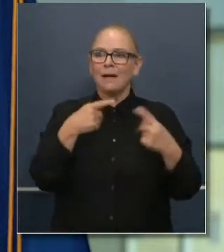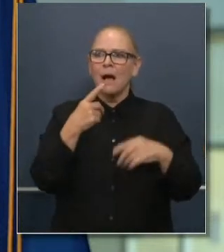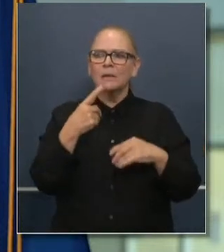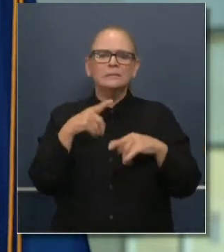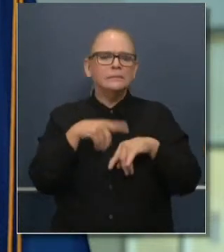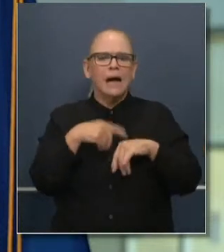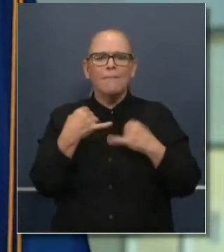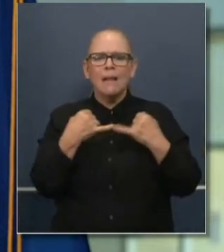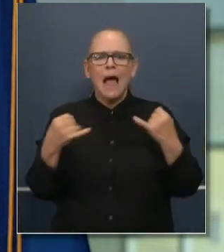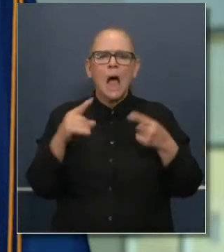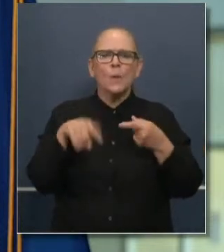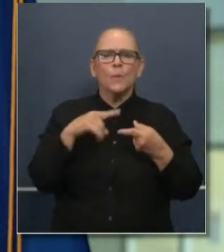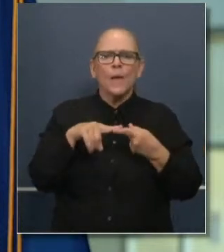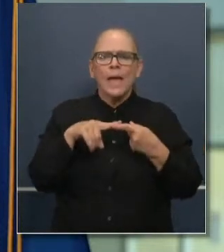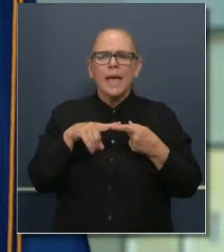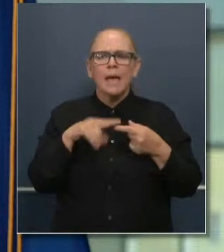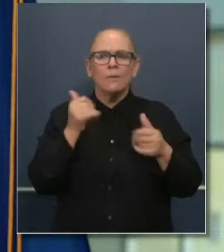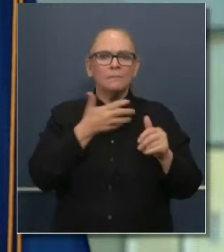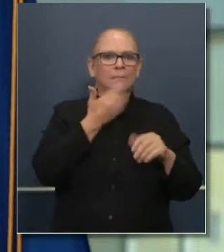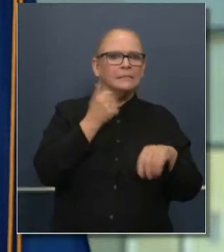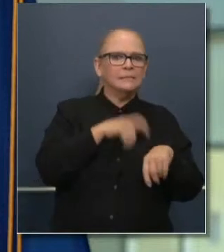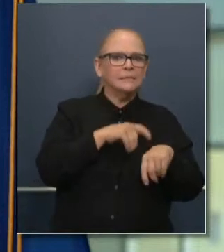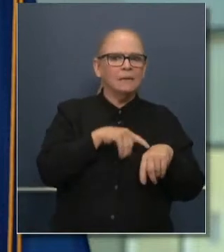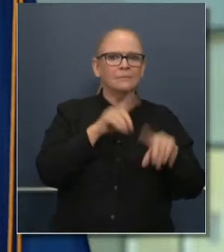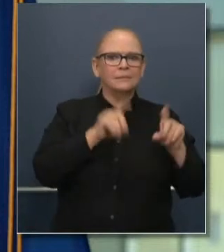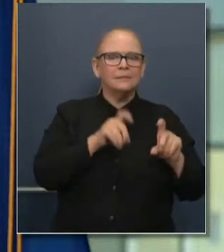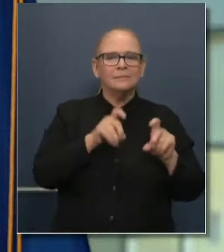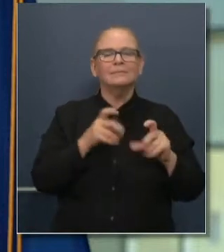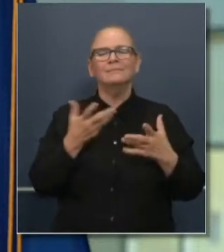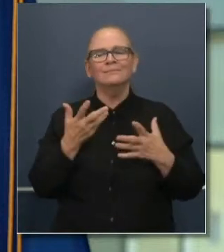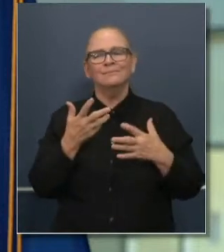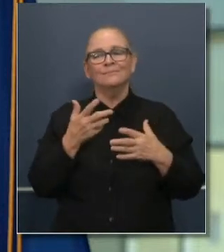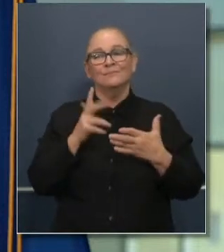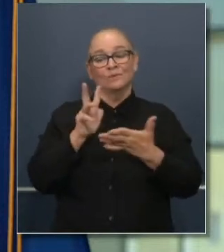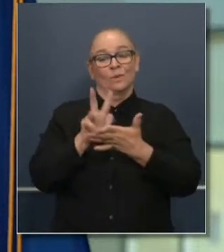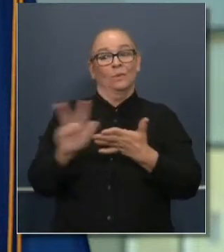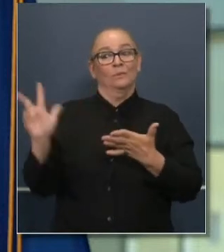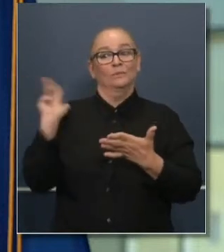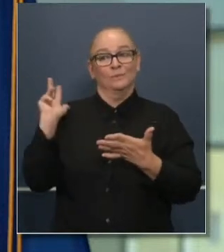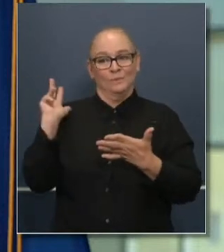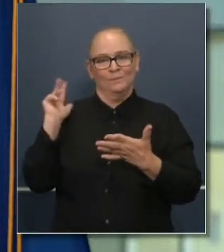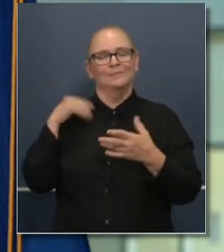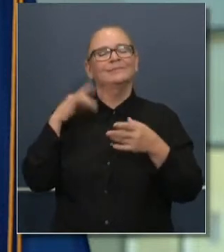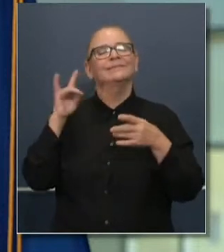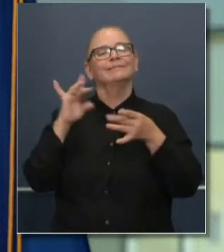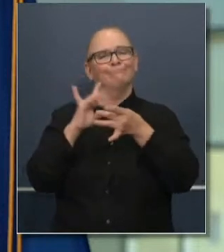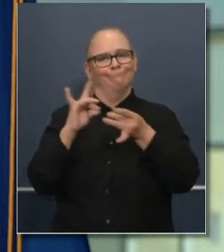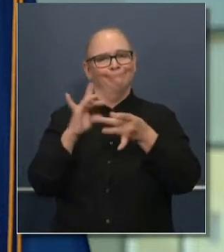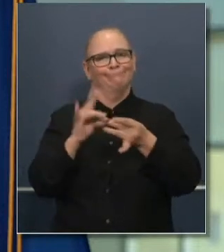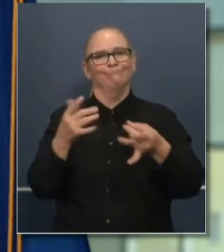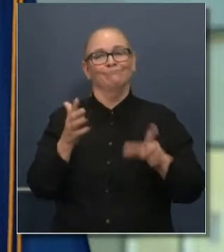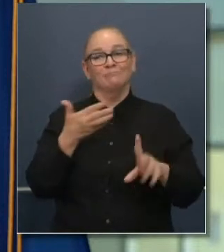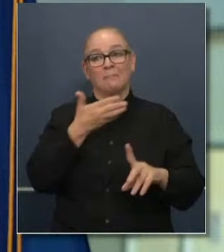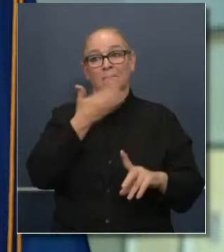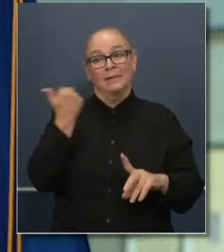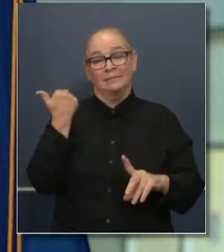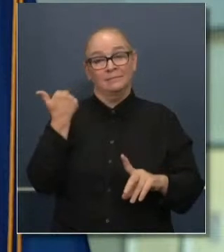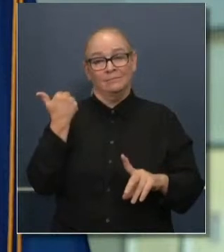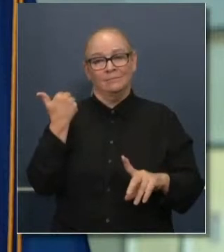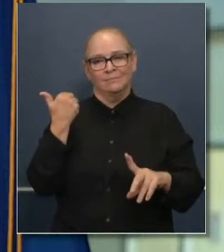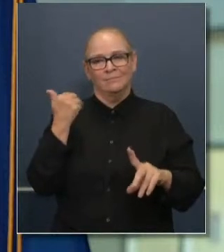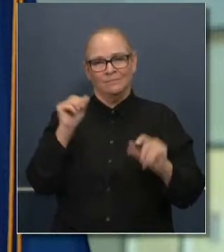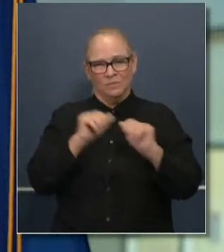weeks ago, we unveiled a new testing prioritization criteria, not just who should be tested, but which